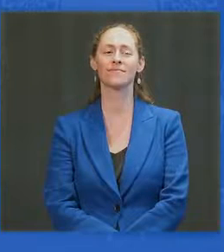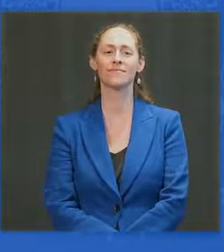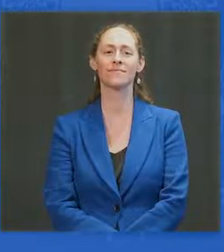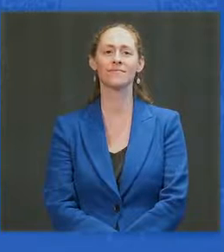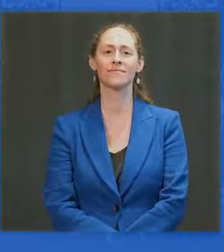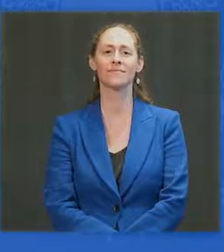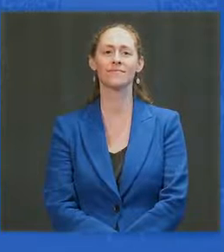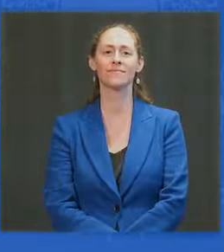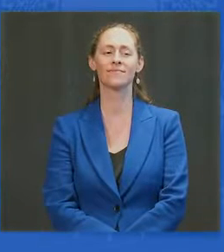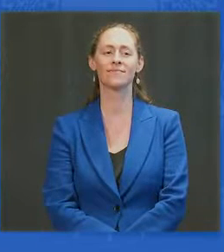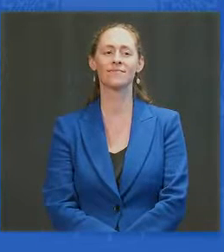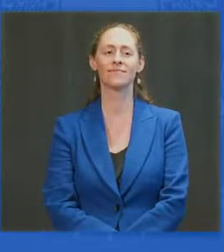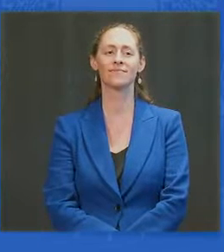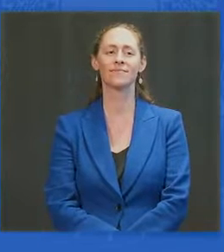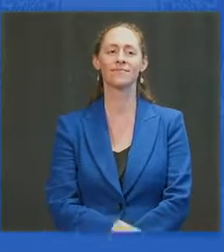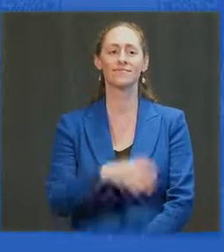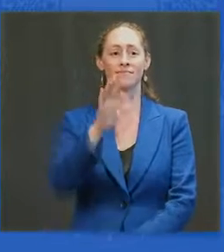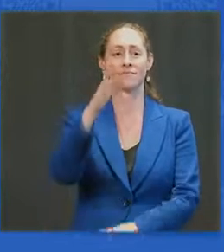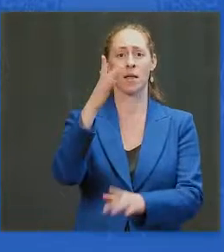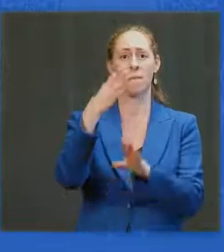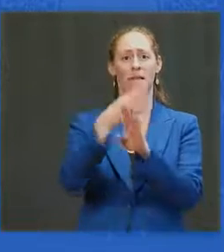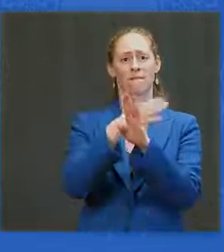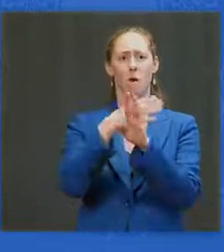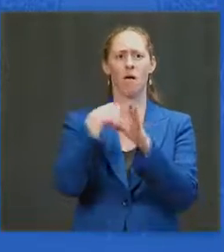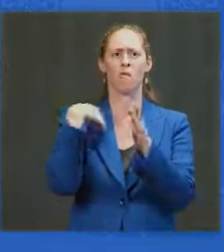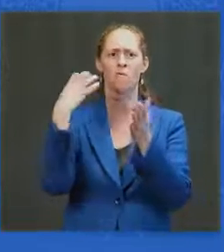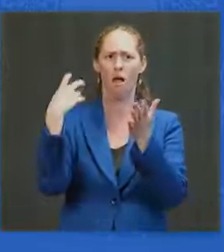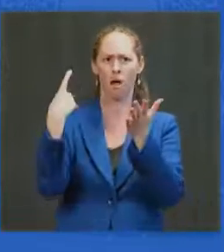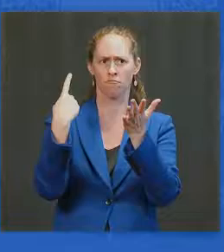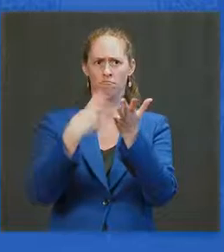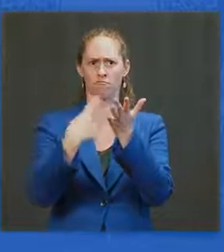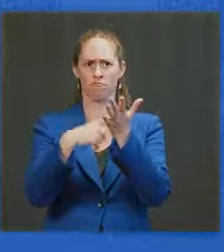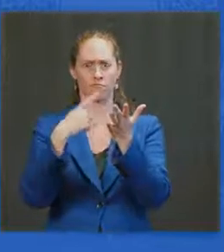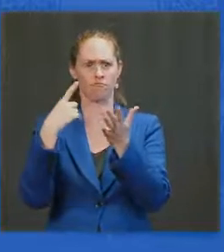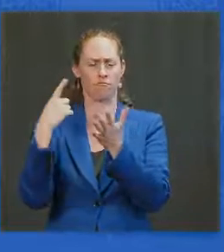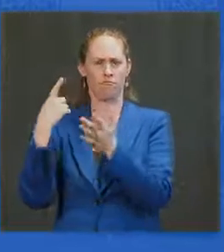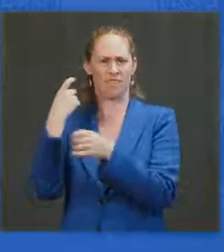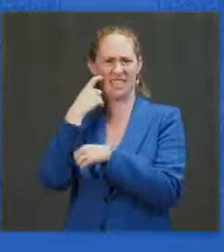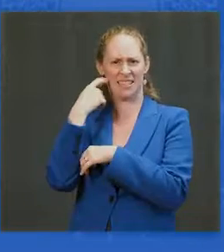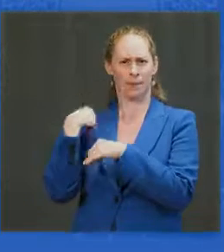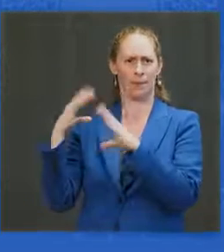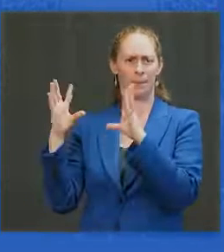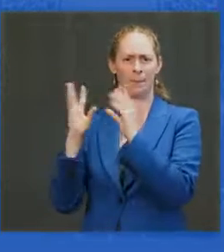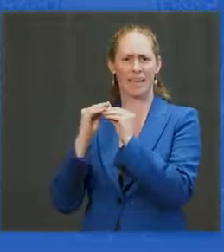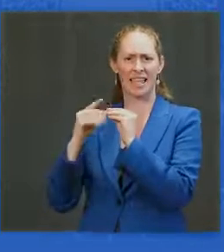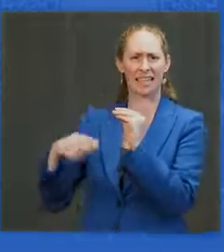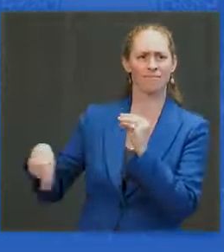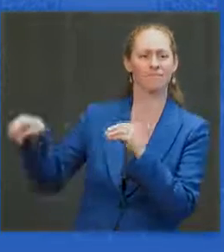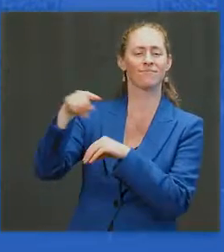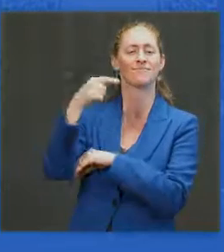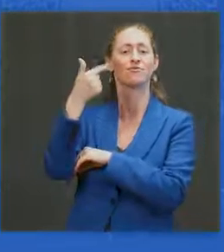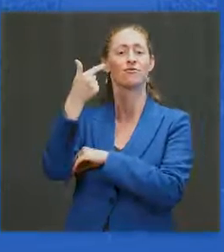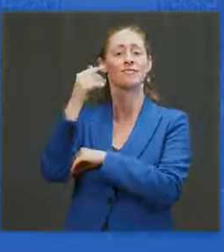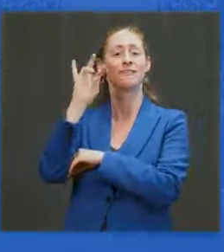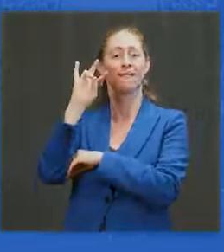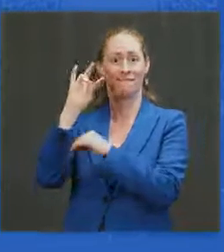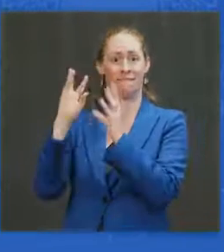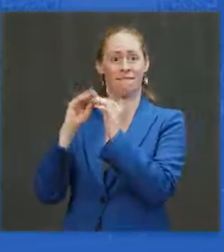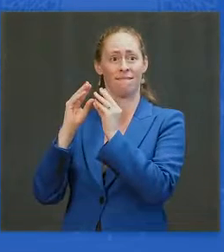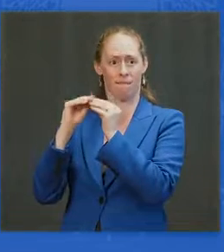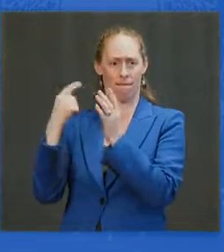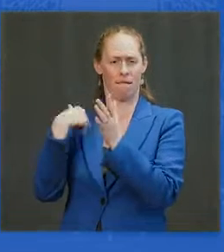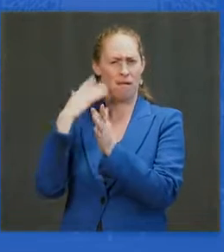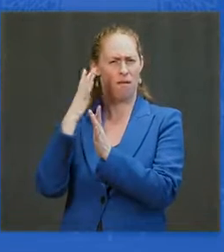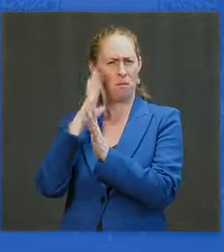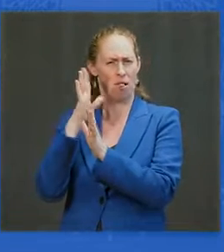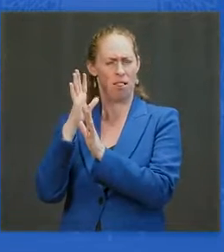Before I update you on the meeting that I had with leaders of the G7 earlier today, I want to say a